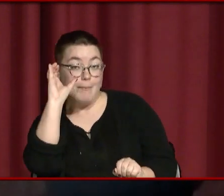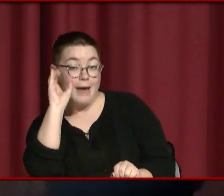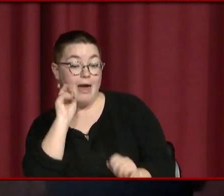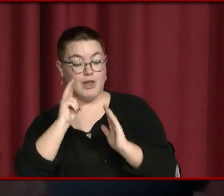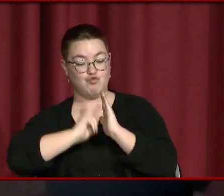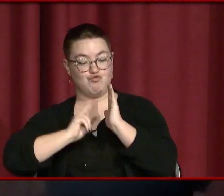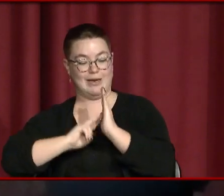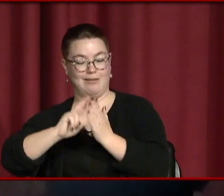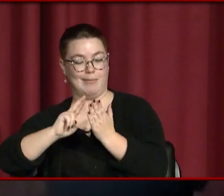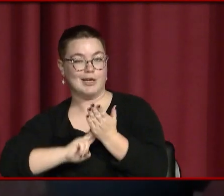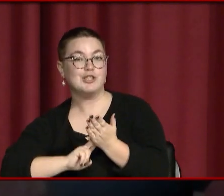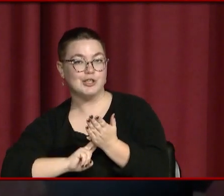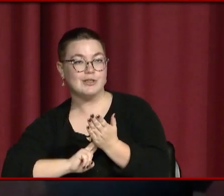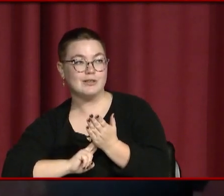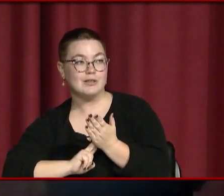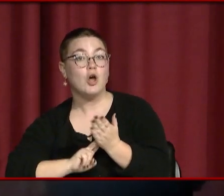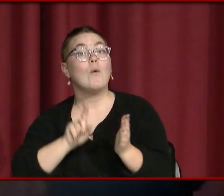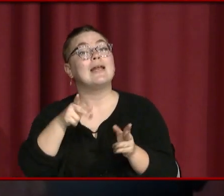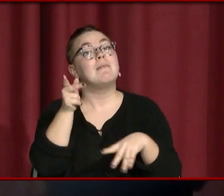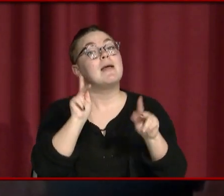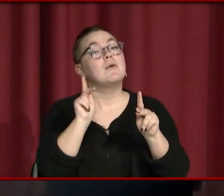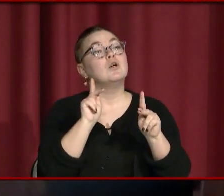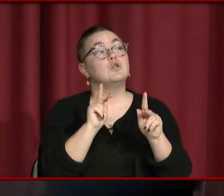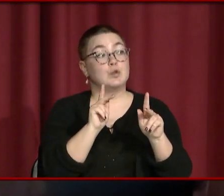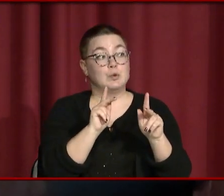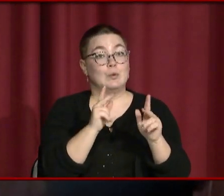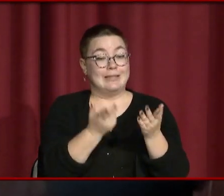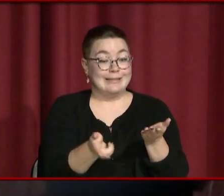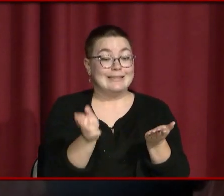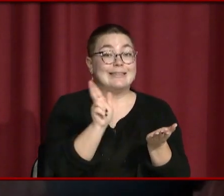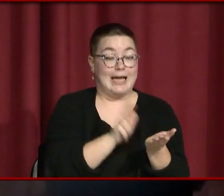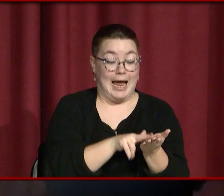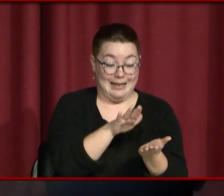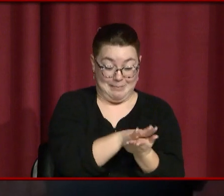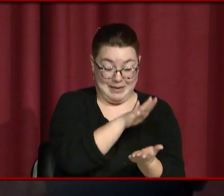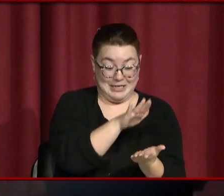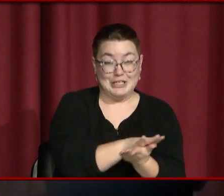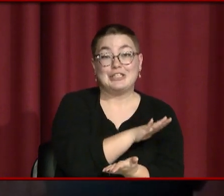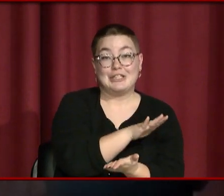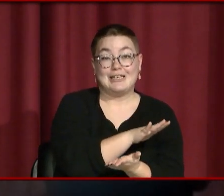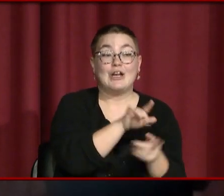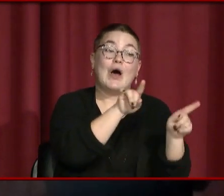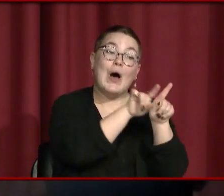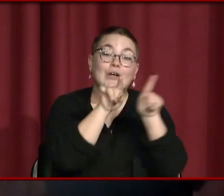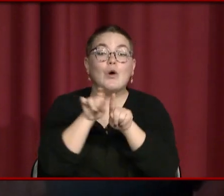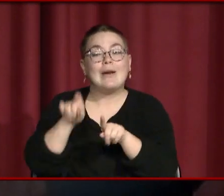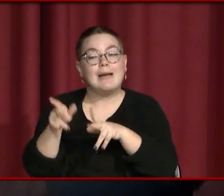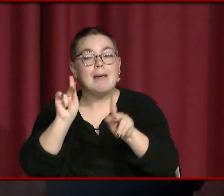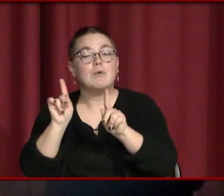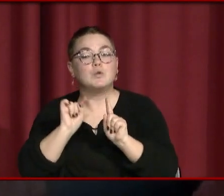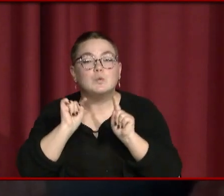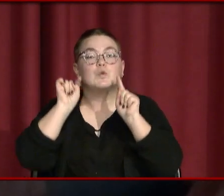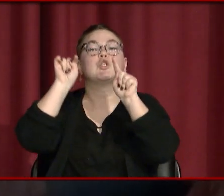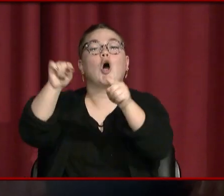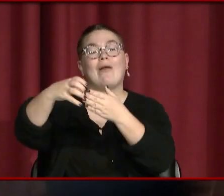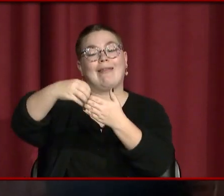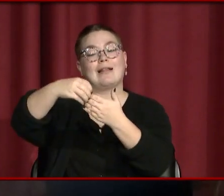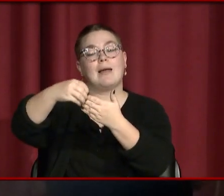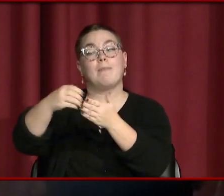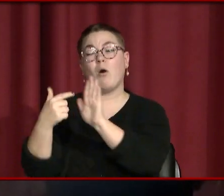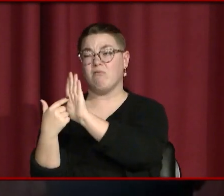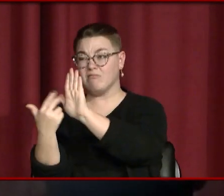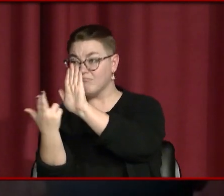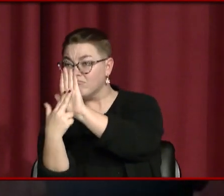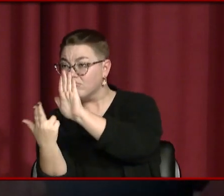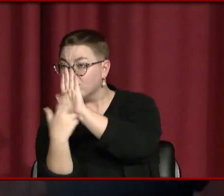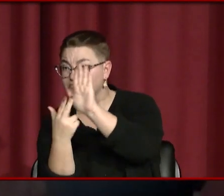those petitions, but we also need thousands of volunteers that are going to go to football games and soccer games and tree lighting